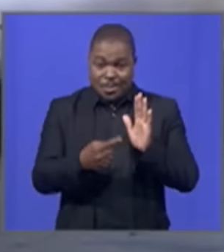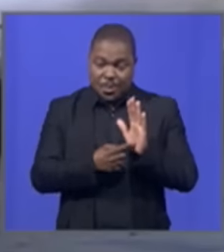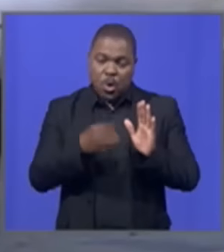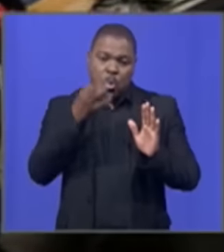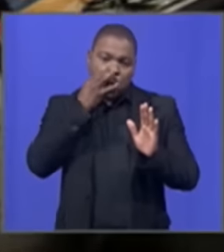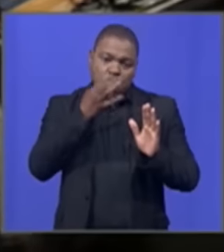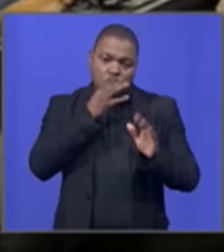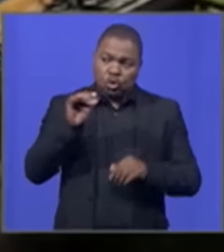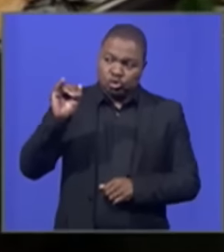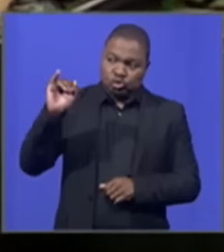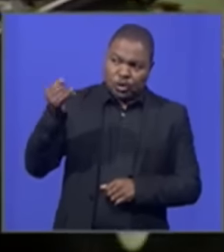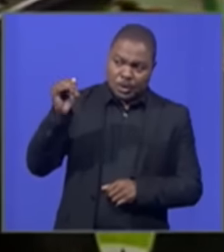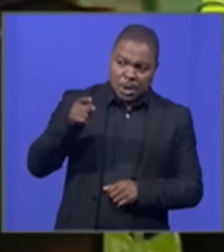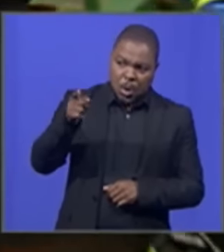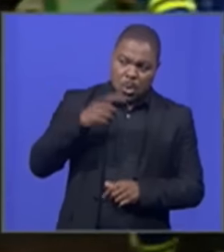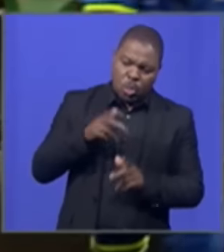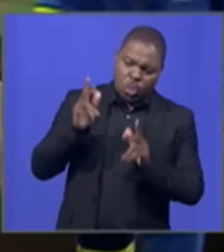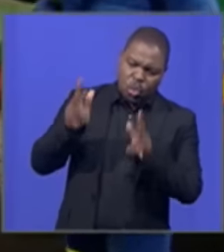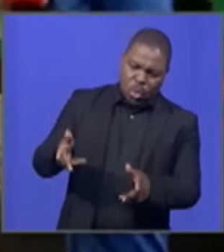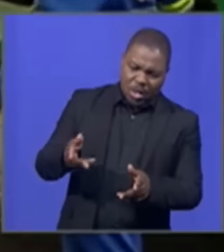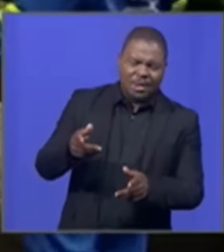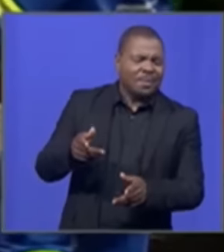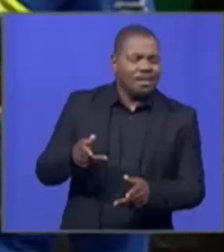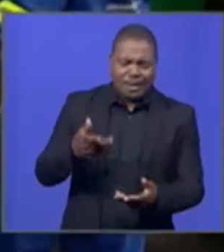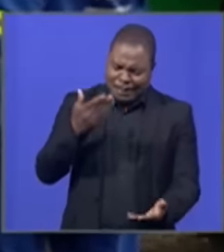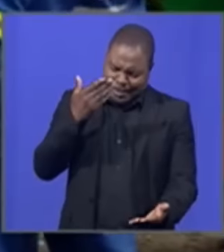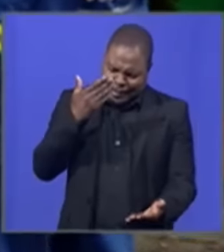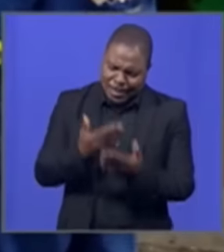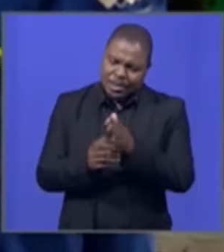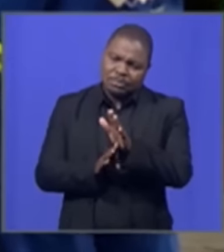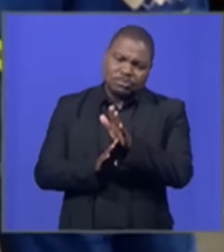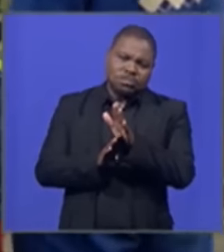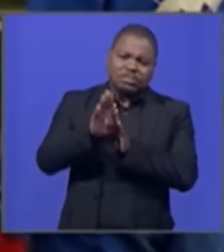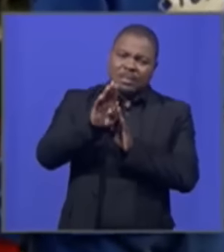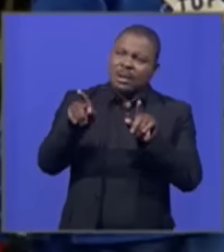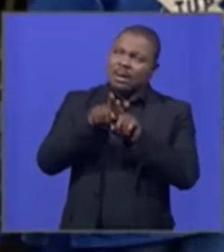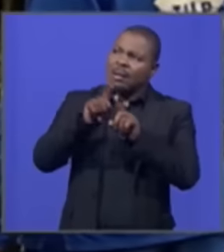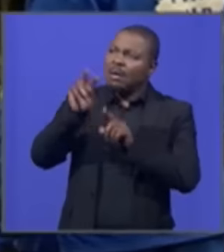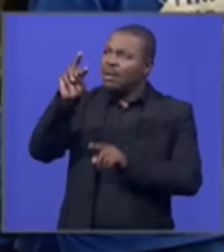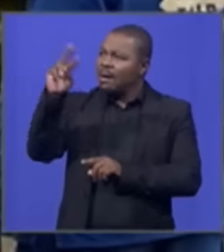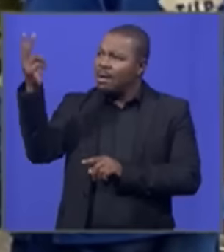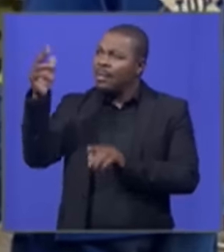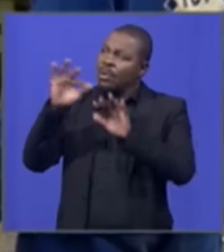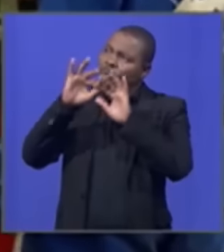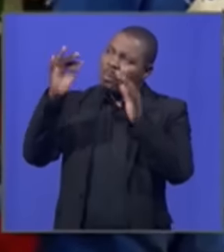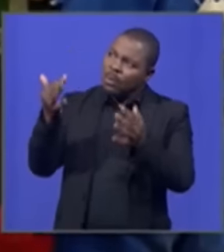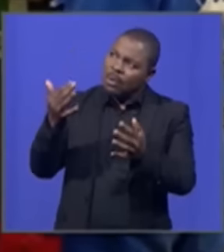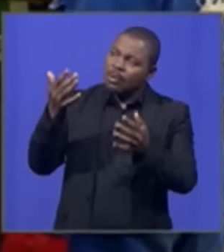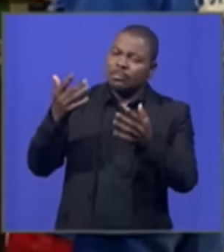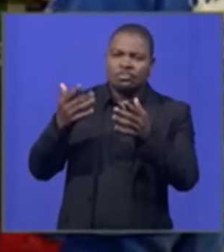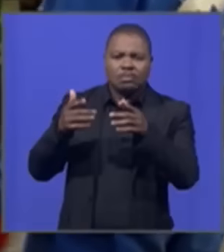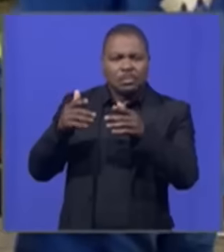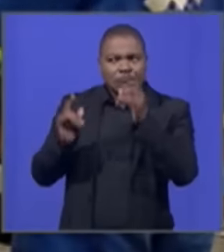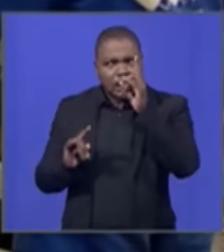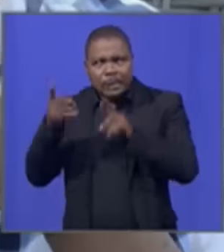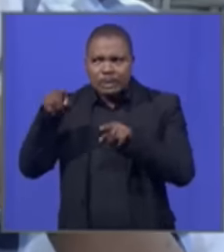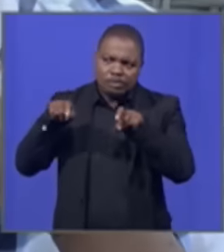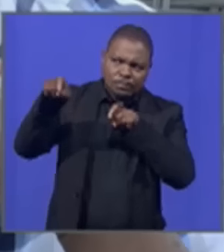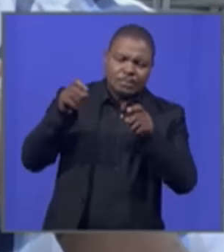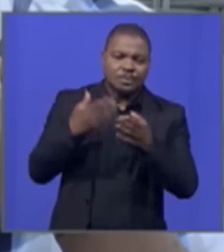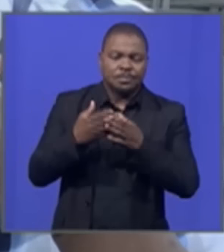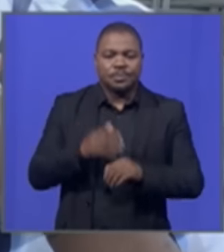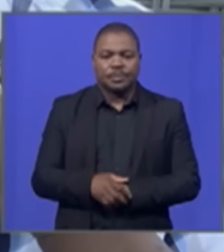gore Johannesburg e ka tlogela go retelelwa ke go nna toropo e nang le bokgoni go ka gaisana le ditoropo tse dingwe tsa selebo sa yone mo lefatsheng. We